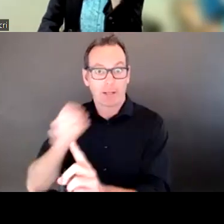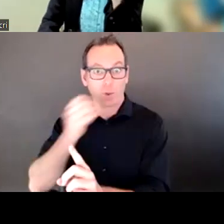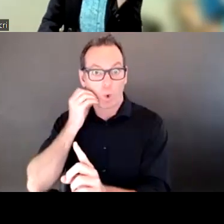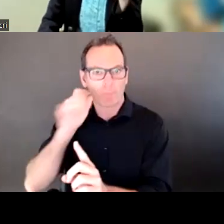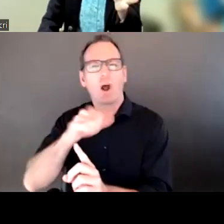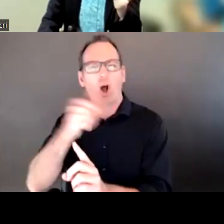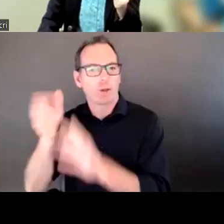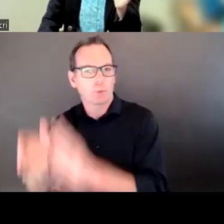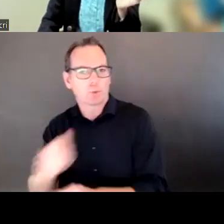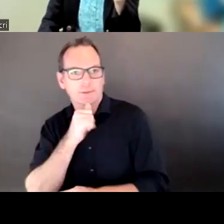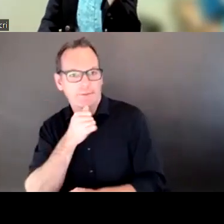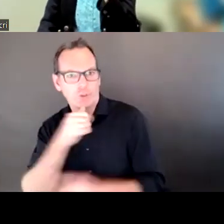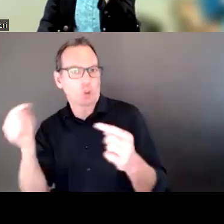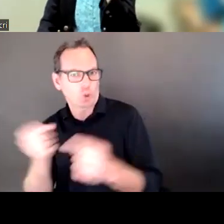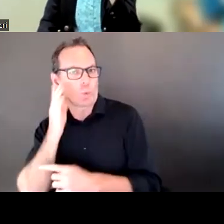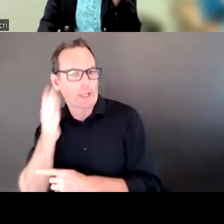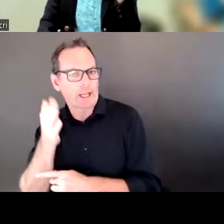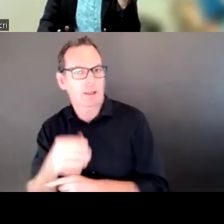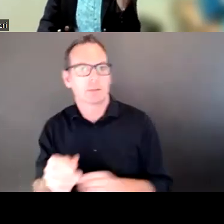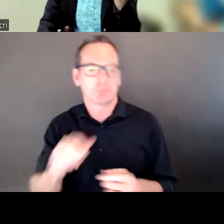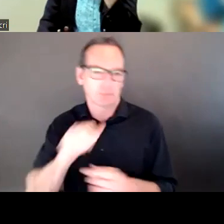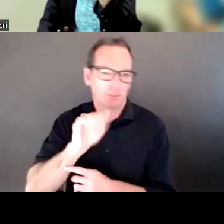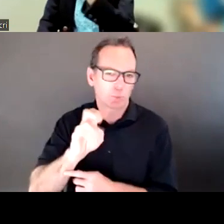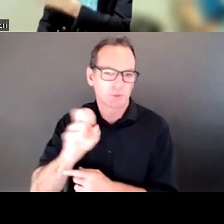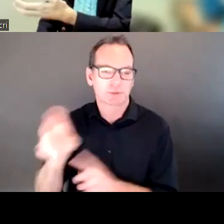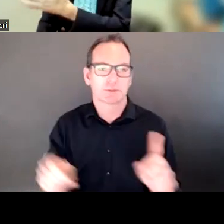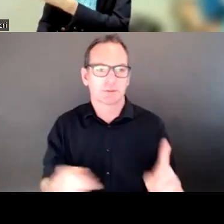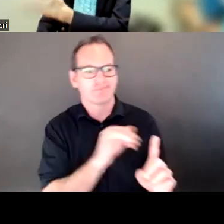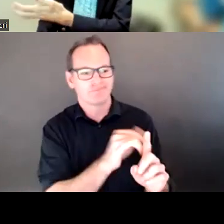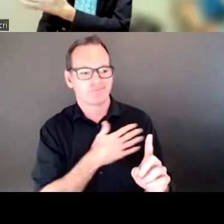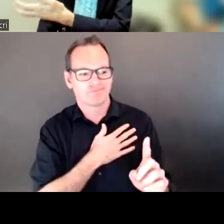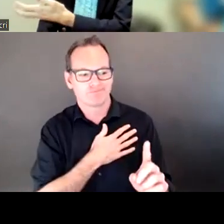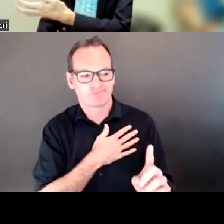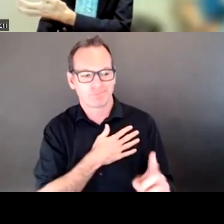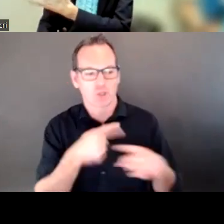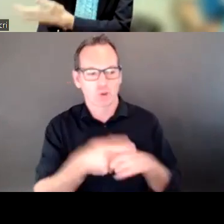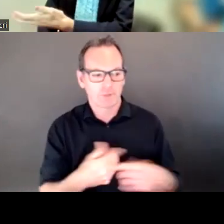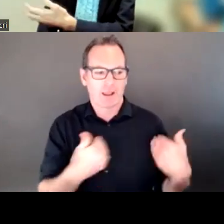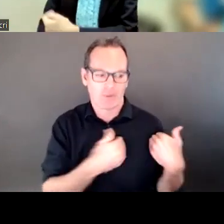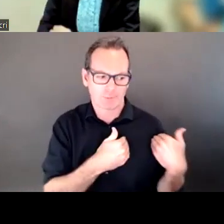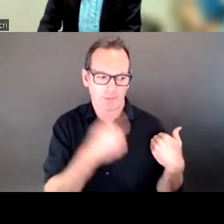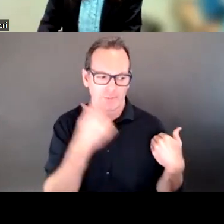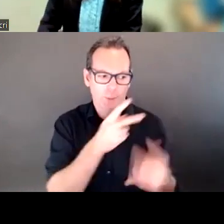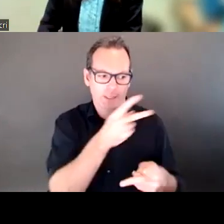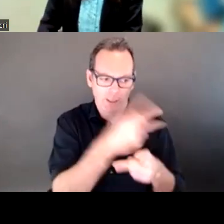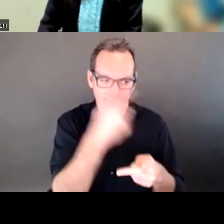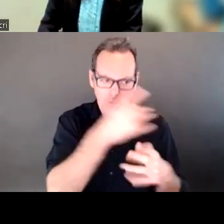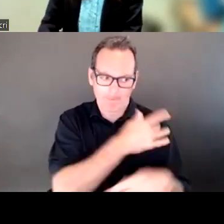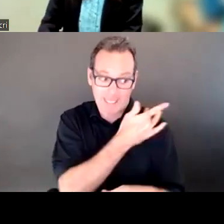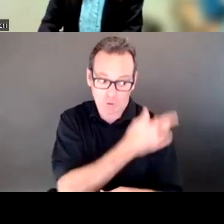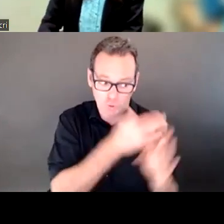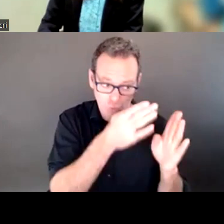that obligation to the patient, but also then feeling this responsibility to ensure we don't put a loved one into an